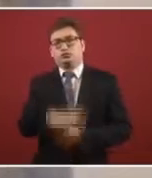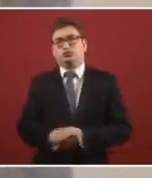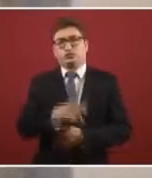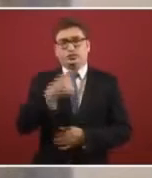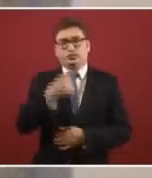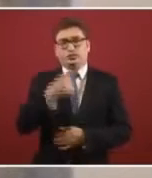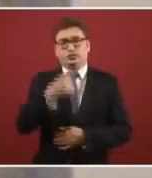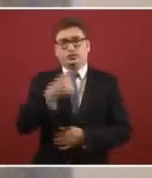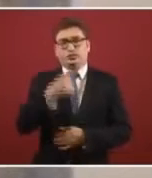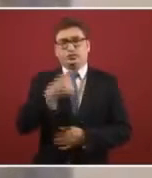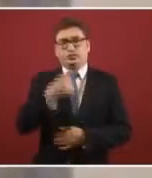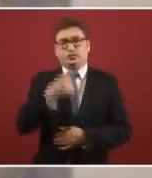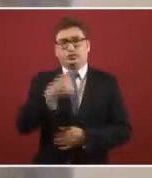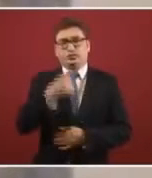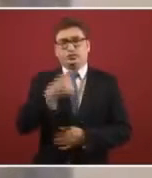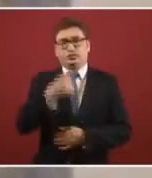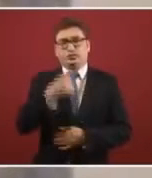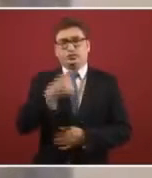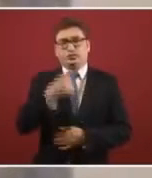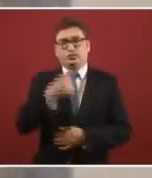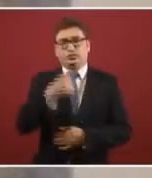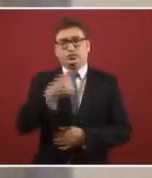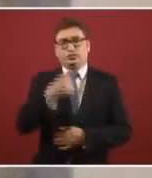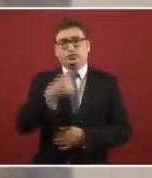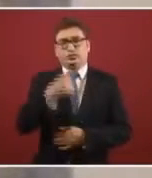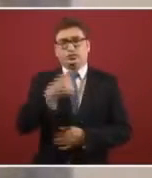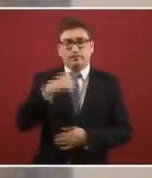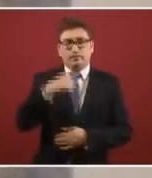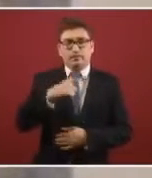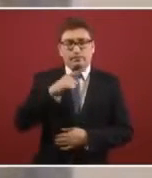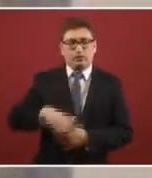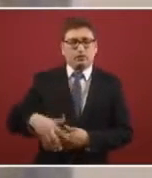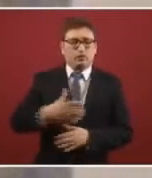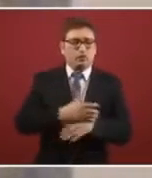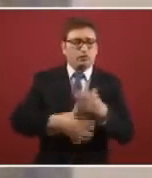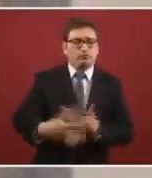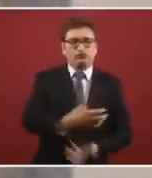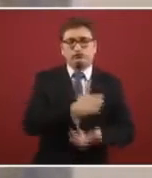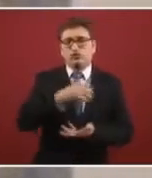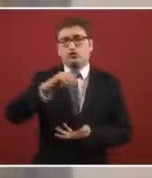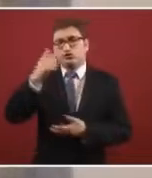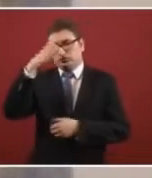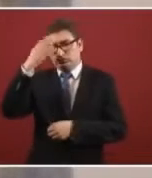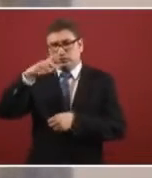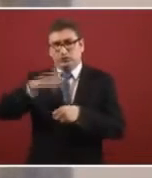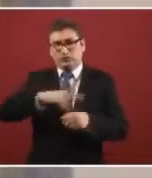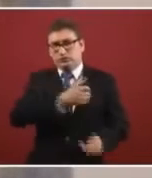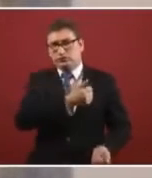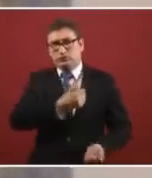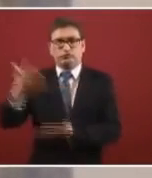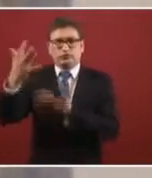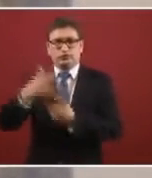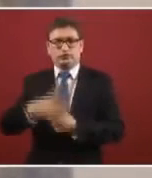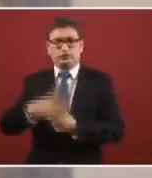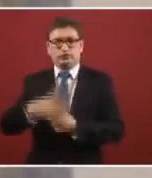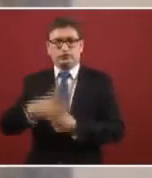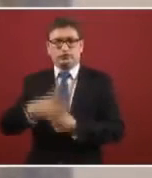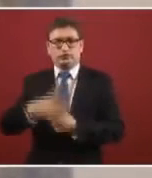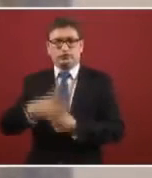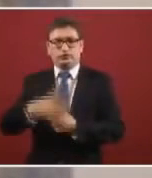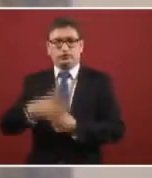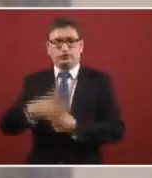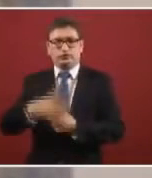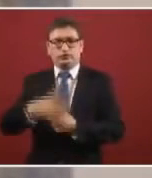extranjeros. Country to foreign people. Los mexicanos podemos hacer todo mejor que cualquier.